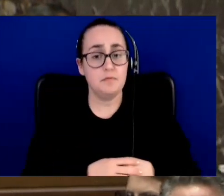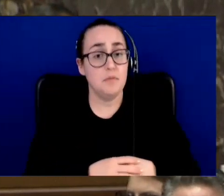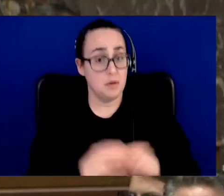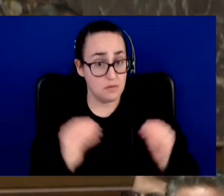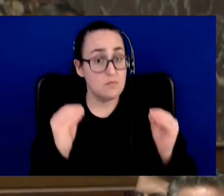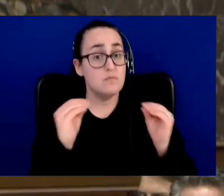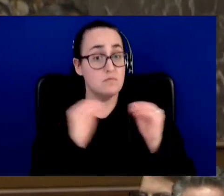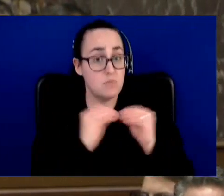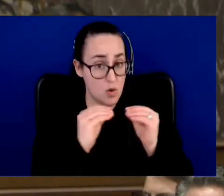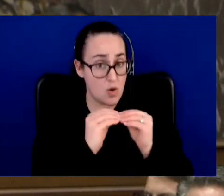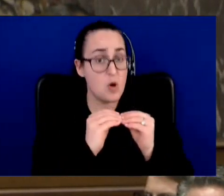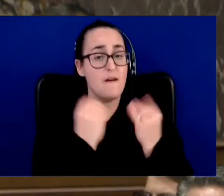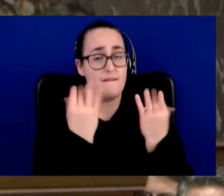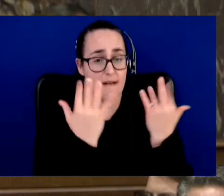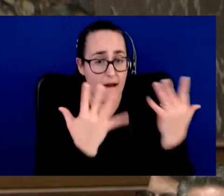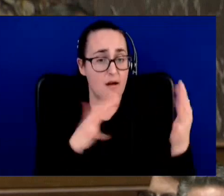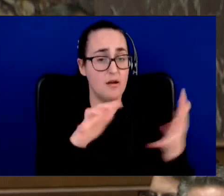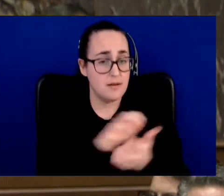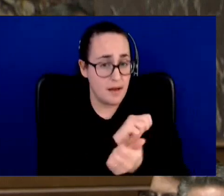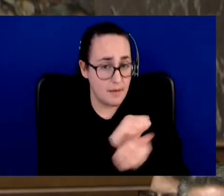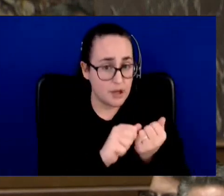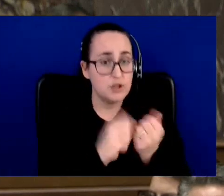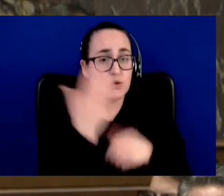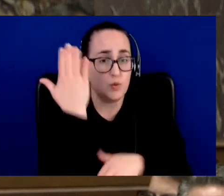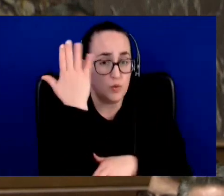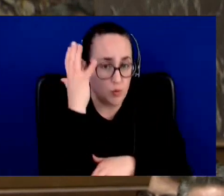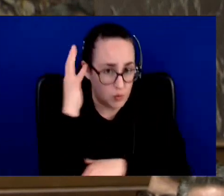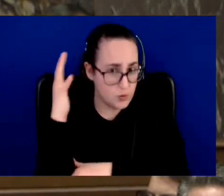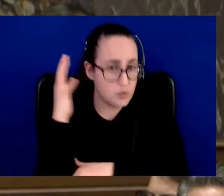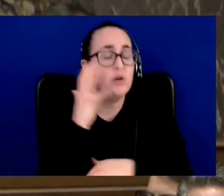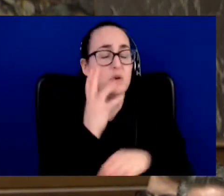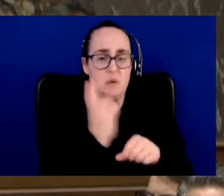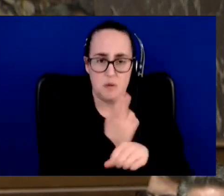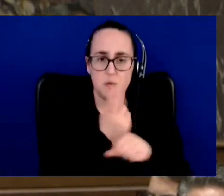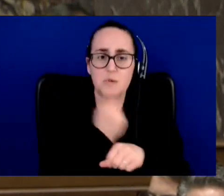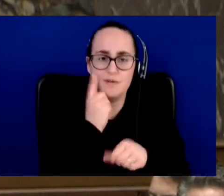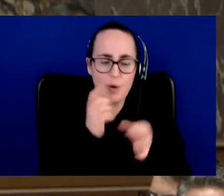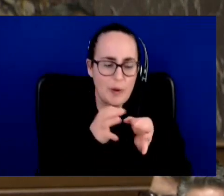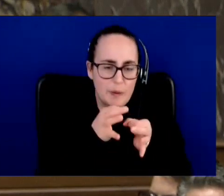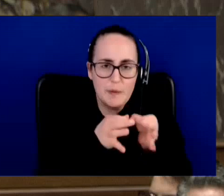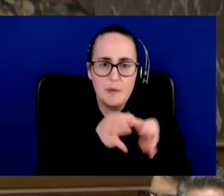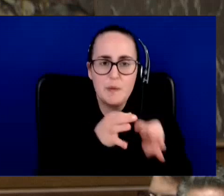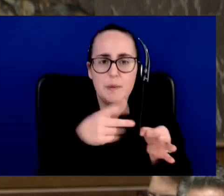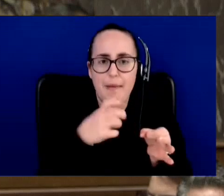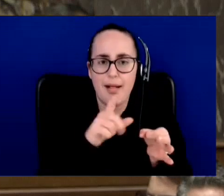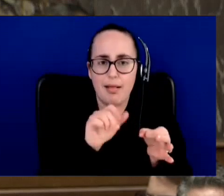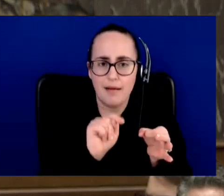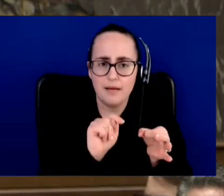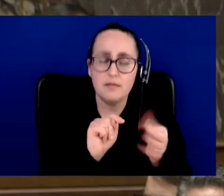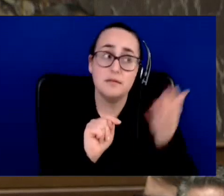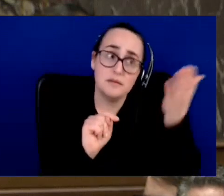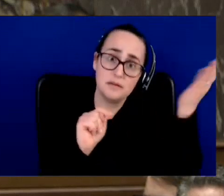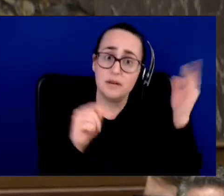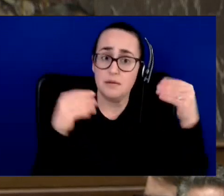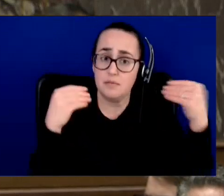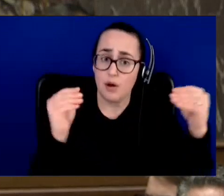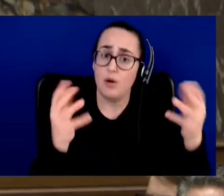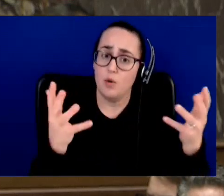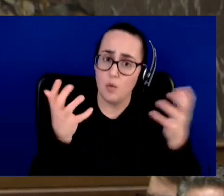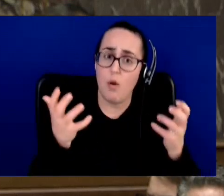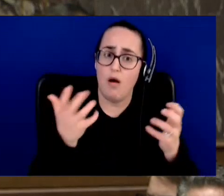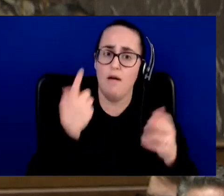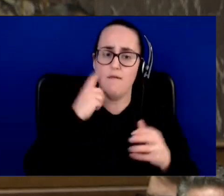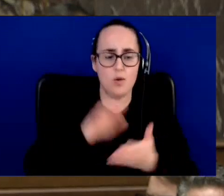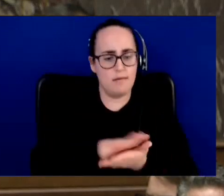economic purposes, such as wood pellets, and there is market demand for wood pellets for cleaner energy sources,